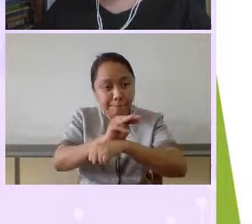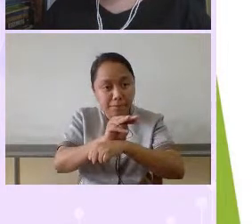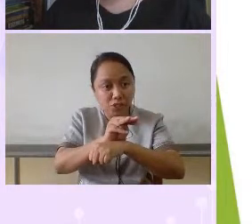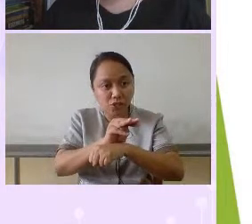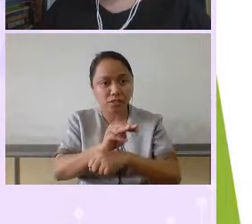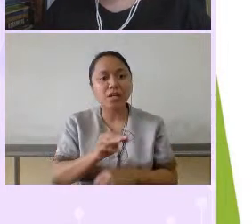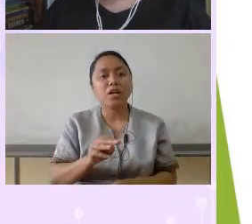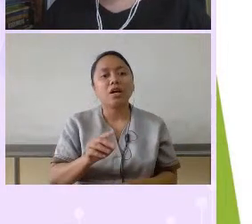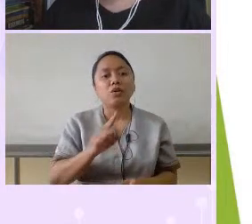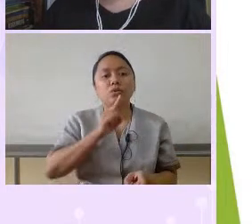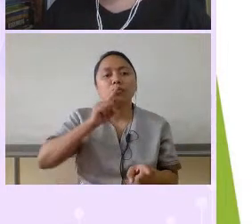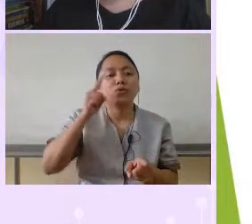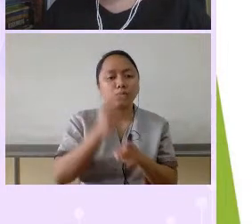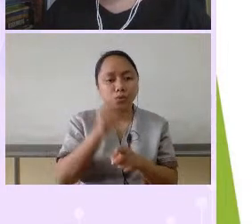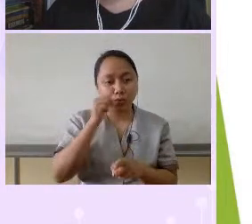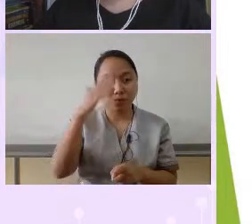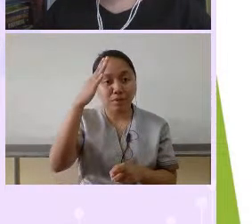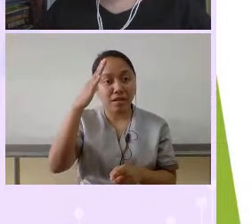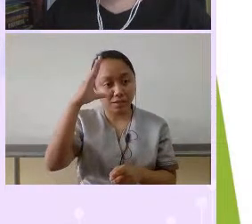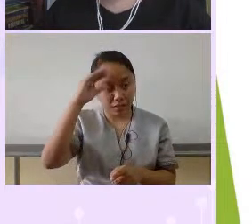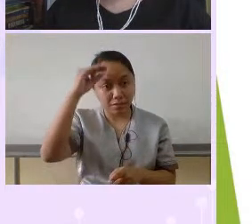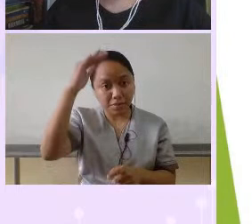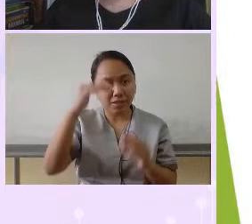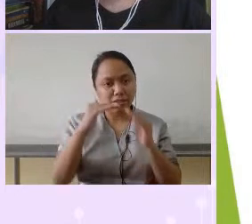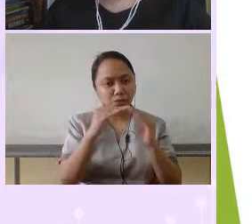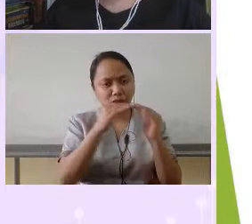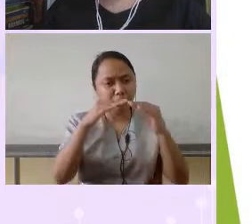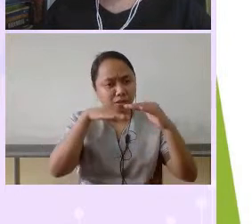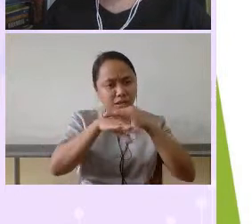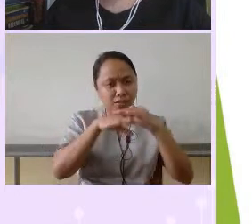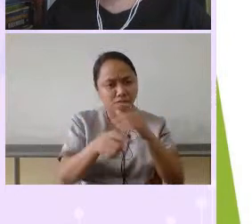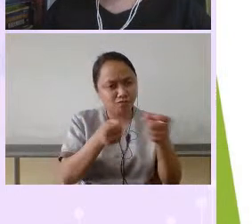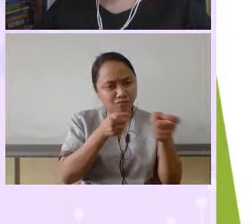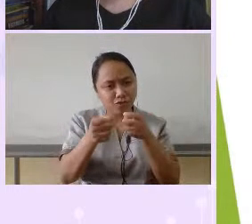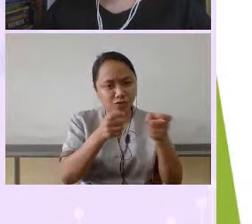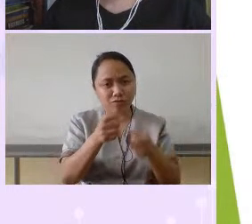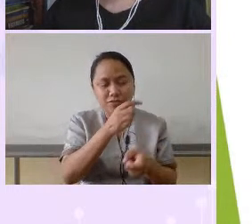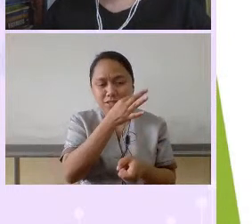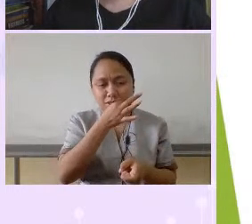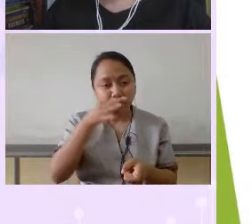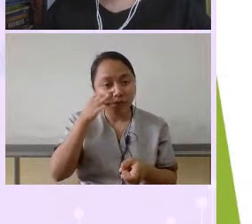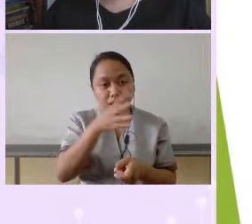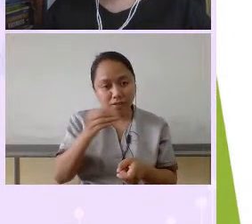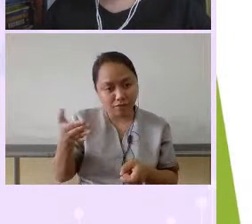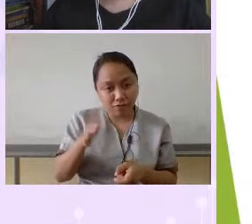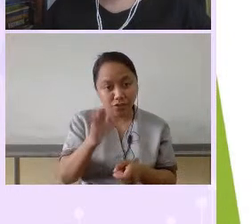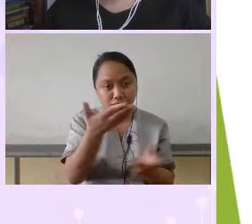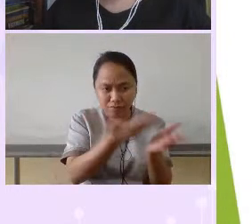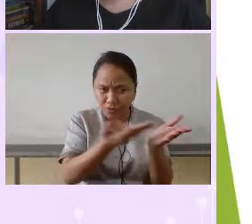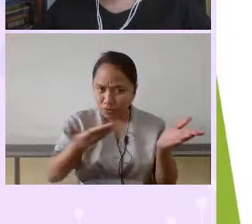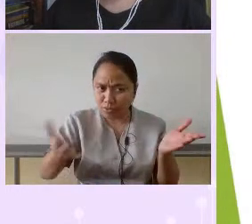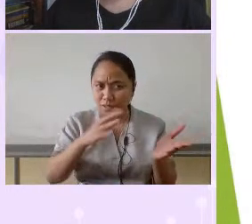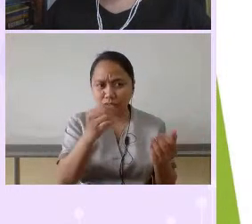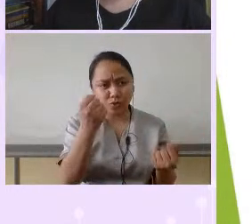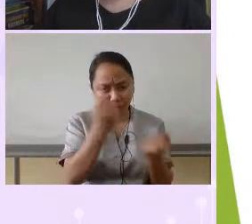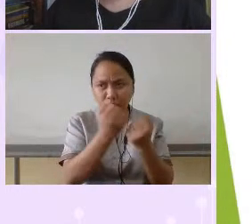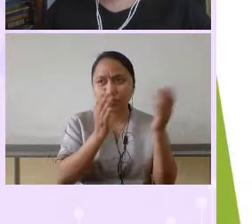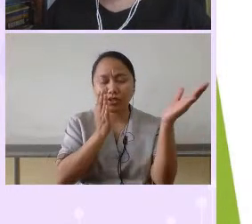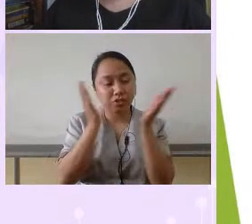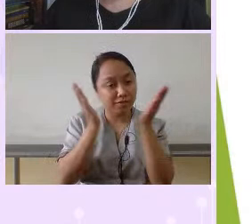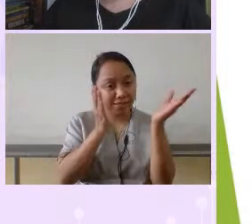equitable access and control of agriculture and fisheries resources and support